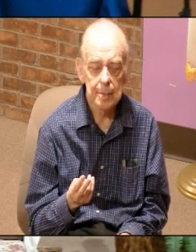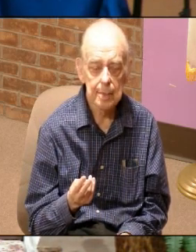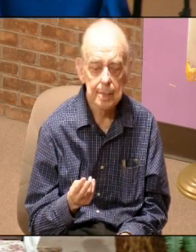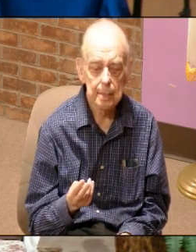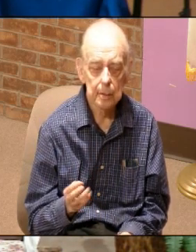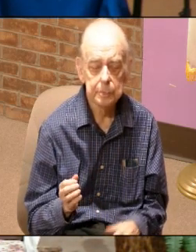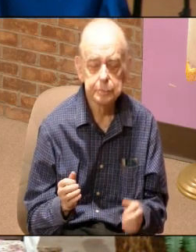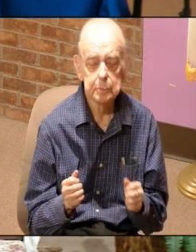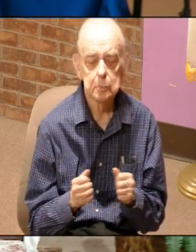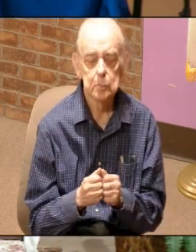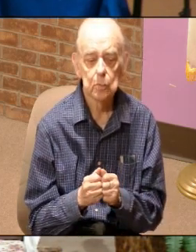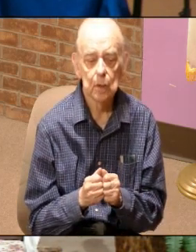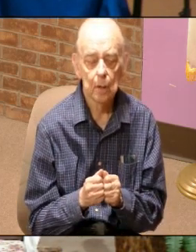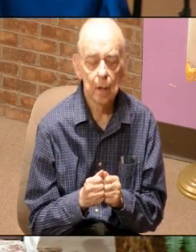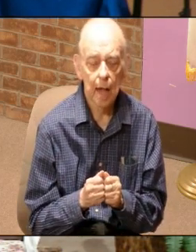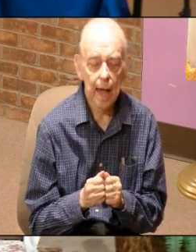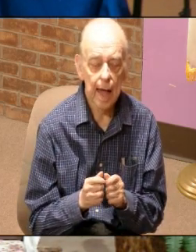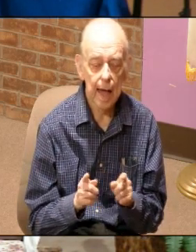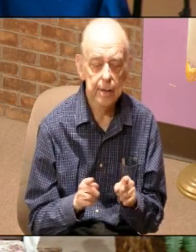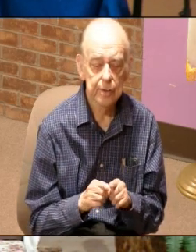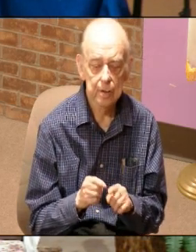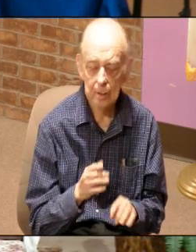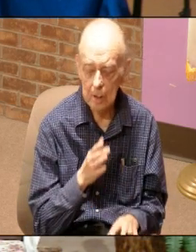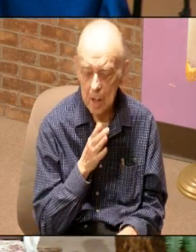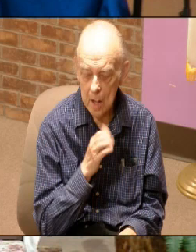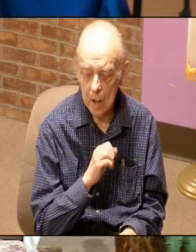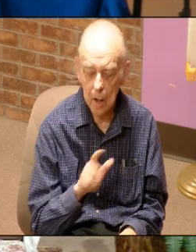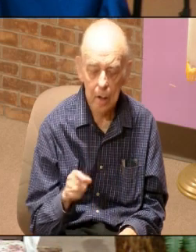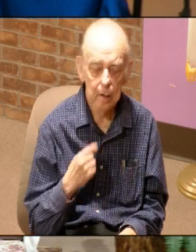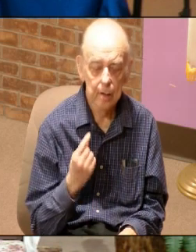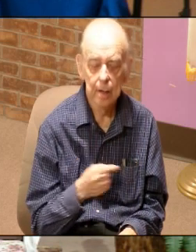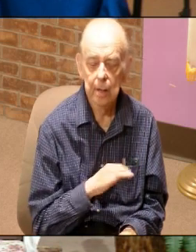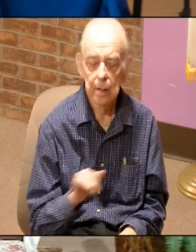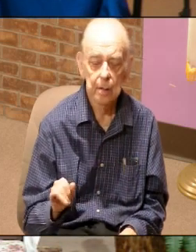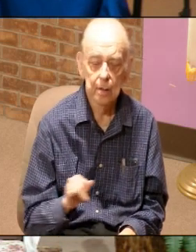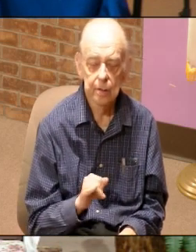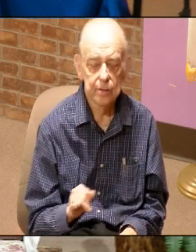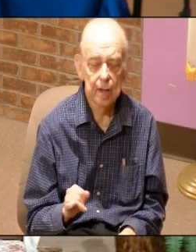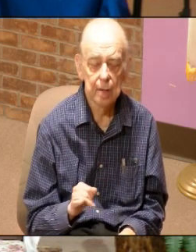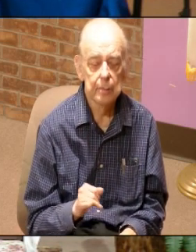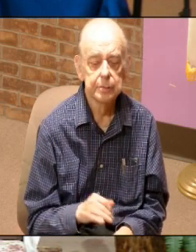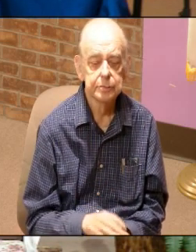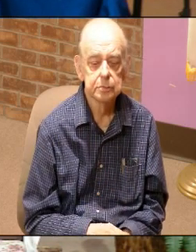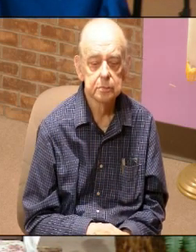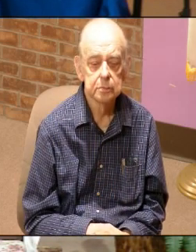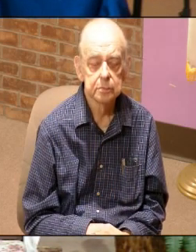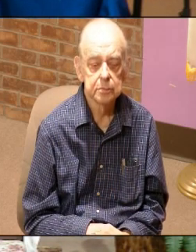with being a mother and with all of us, it is the same, ladies and gentlemen.